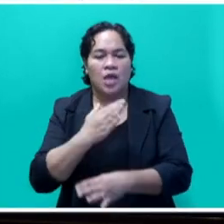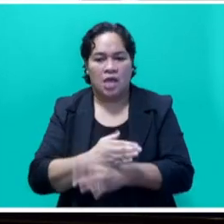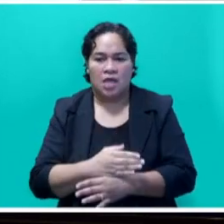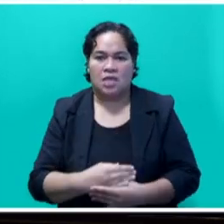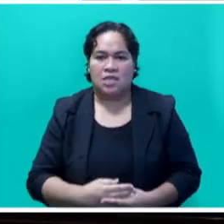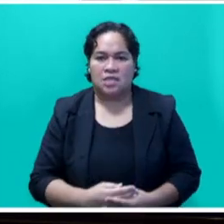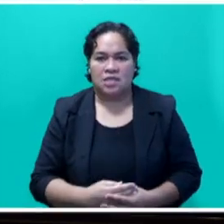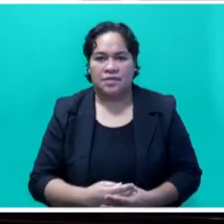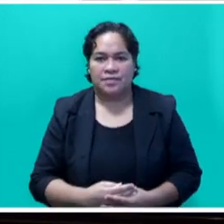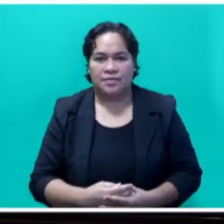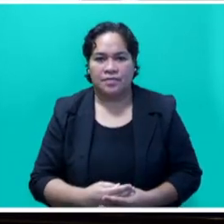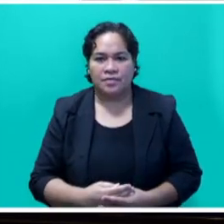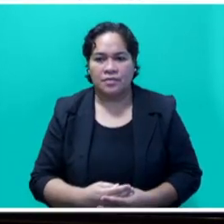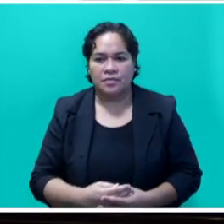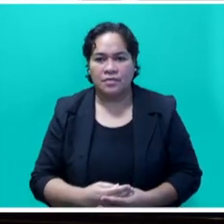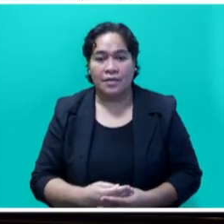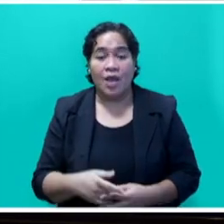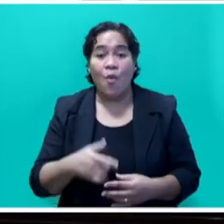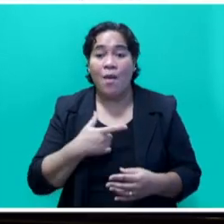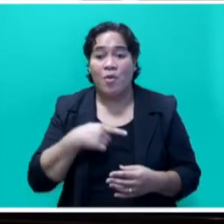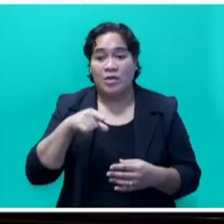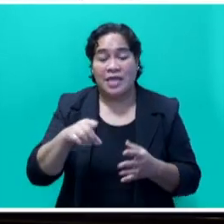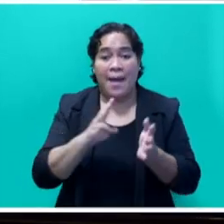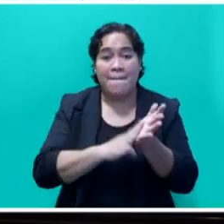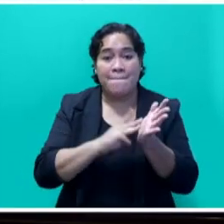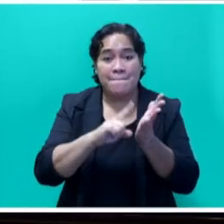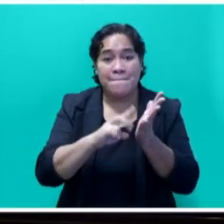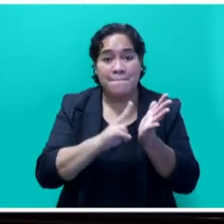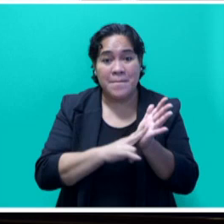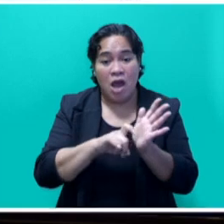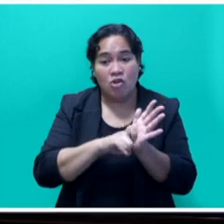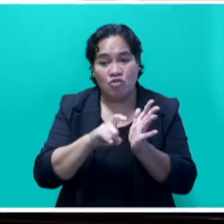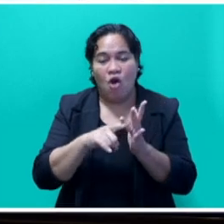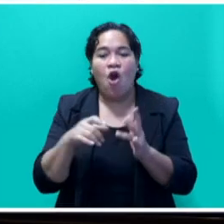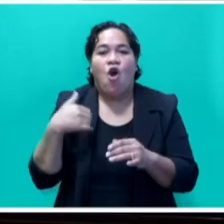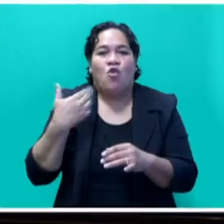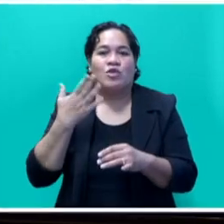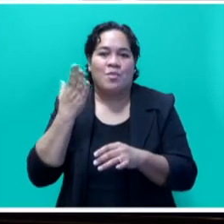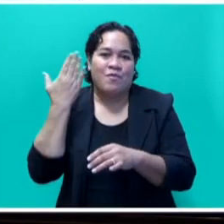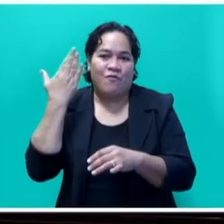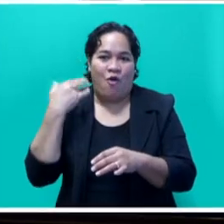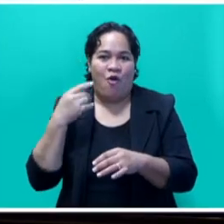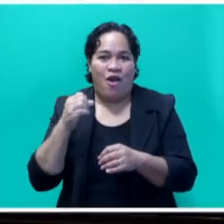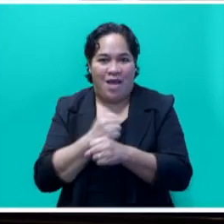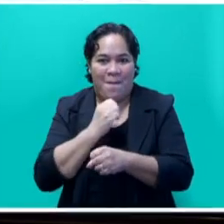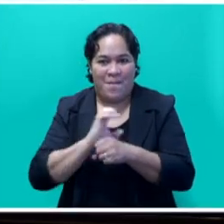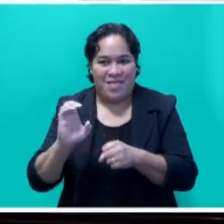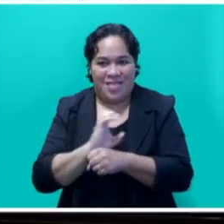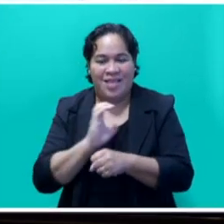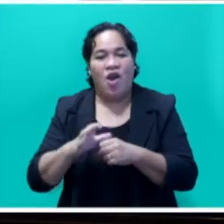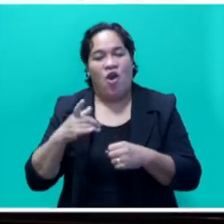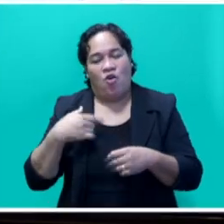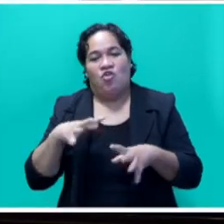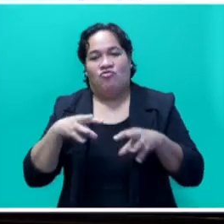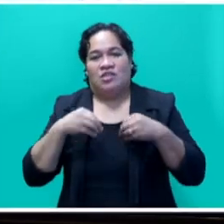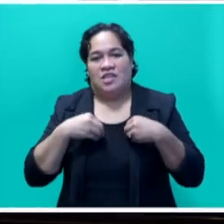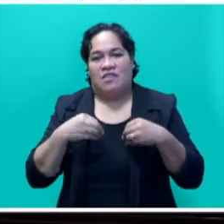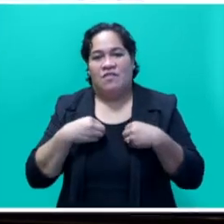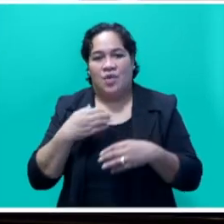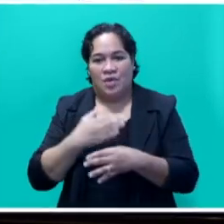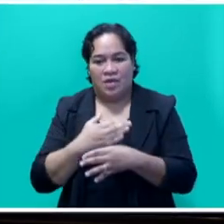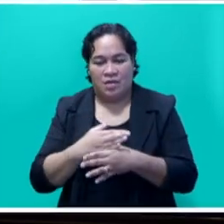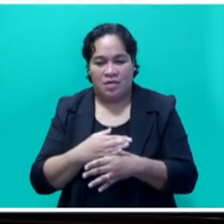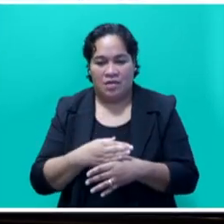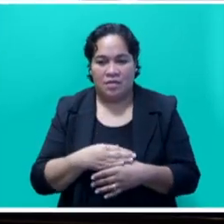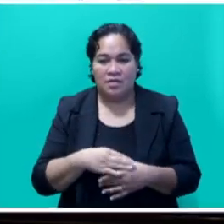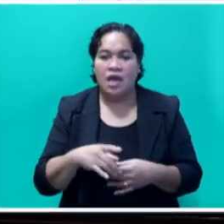about government work? Because Monroe Lees used to get all the government work. They used to get all the legal work from EFL or FEA in those days,